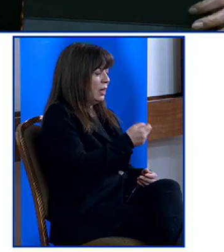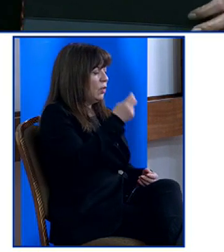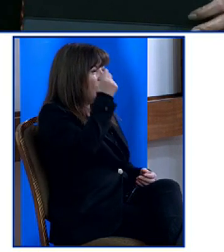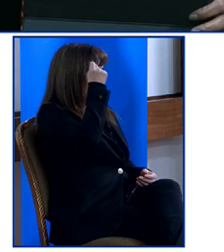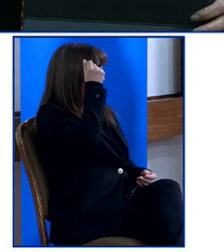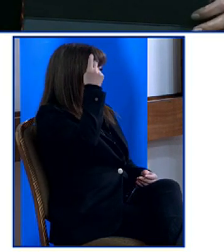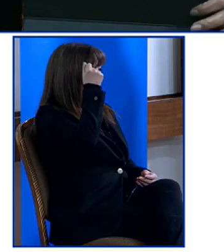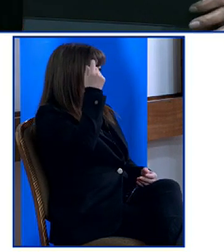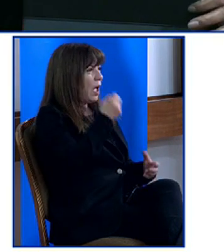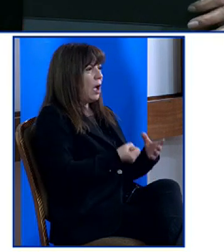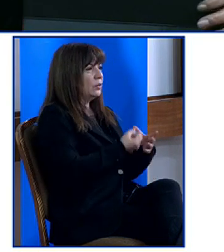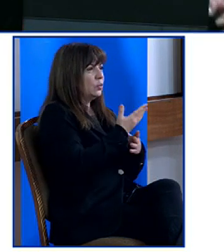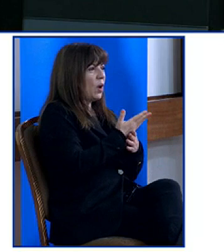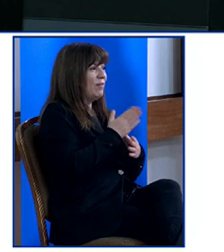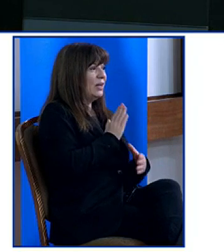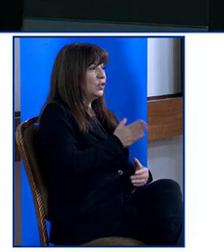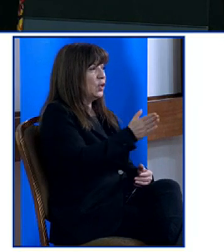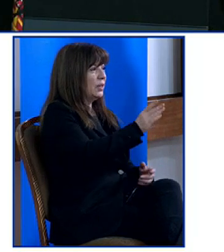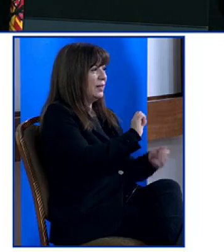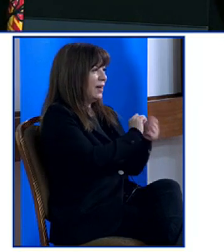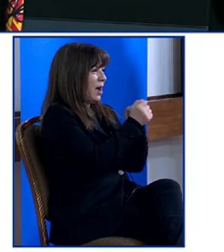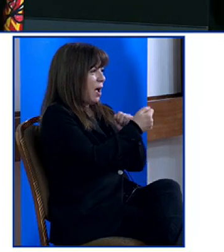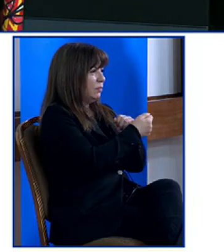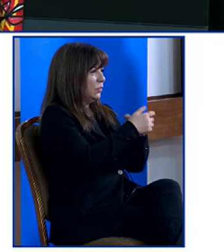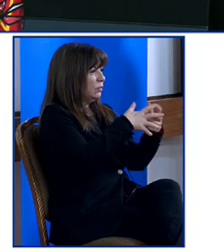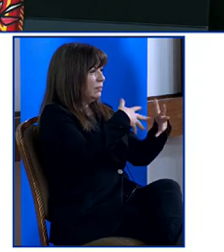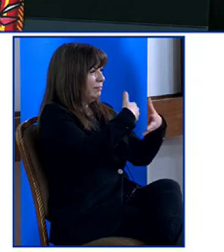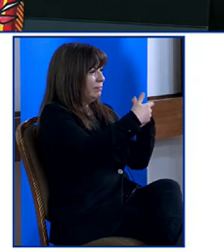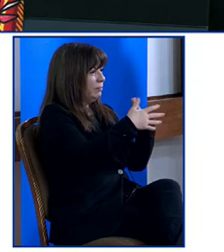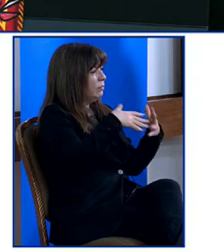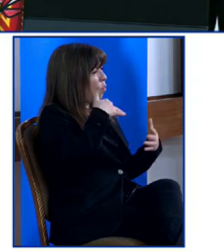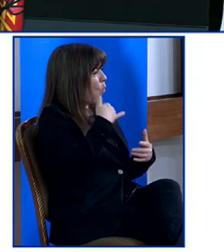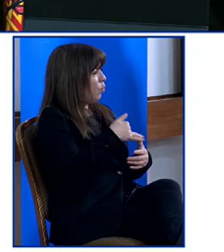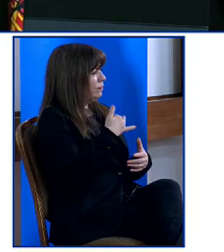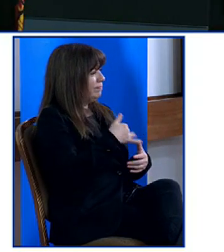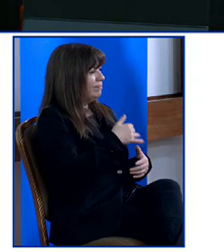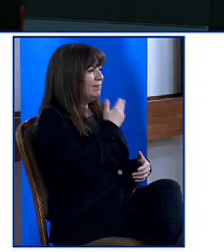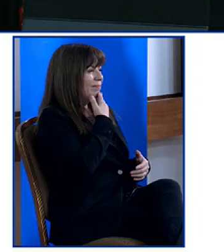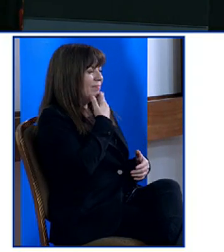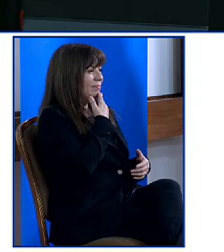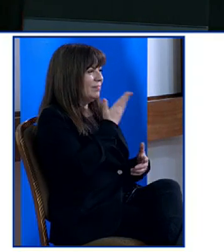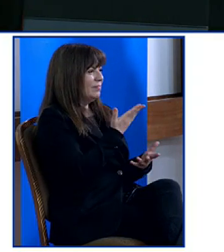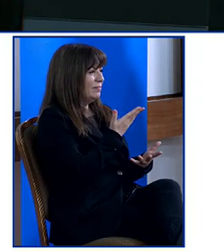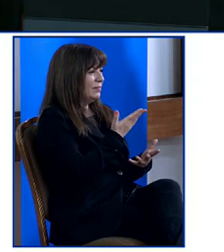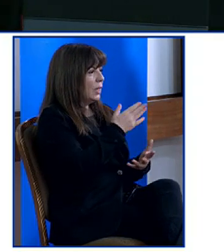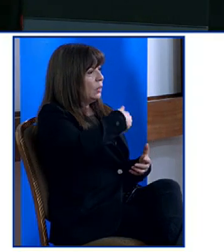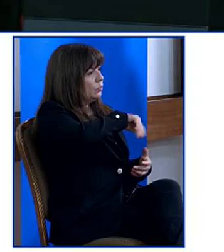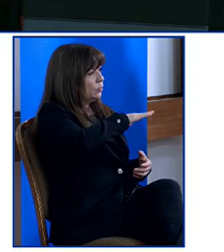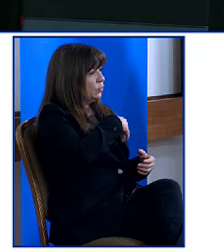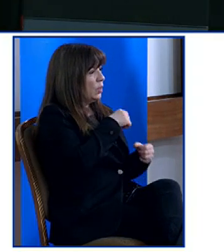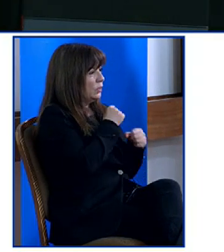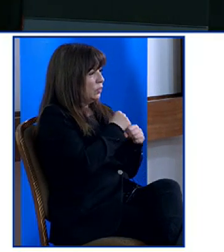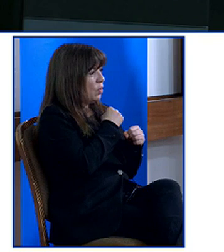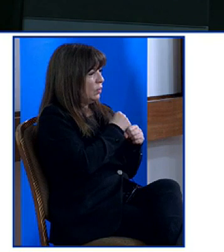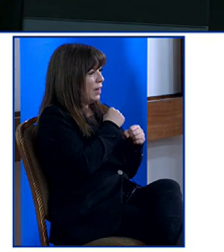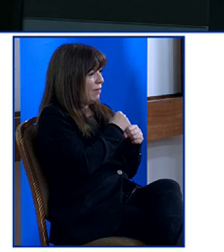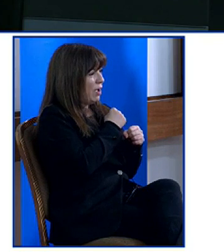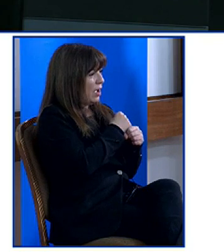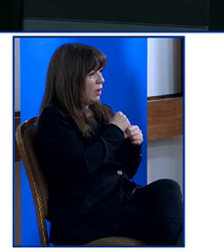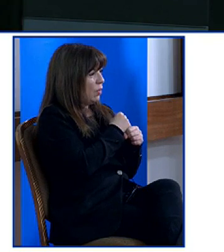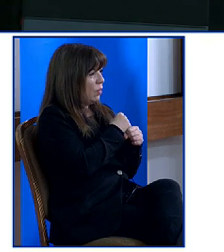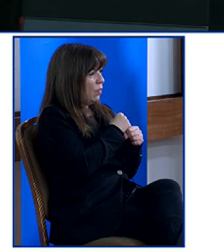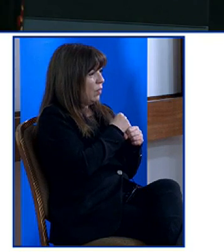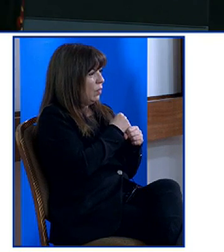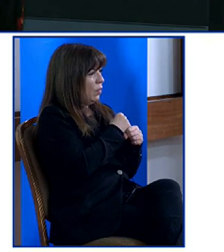healthcare. And this is really important. Through our work in Eco-Disruptive, in